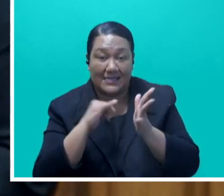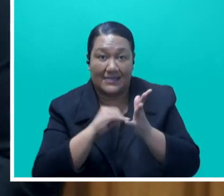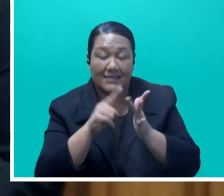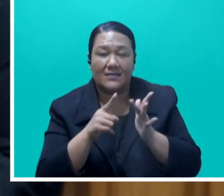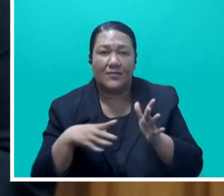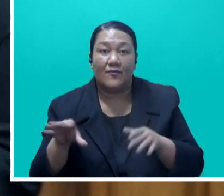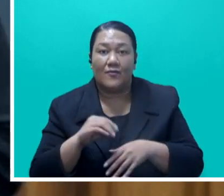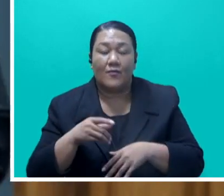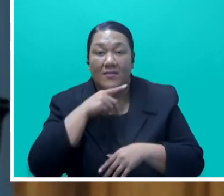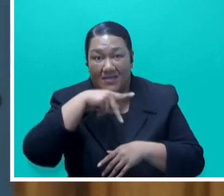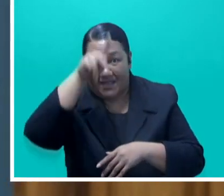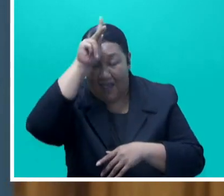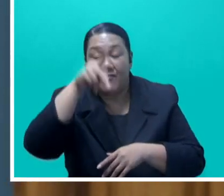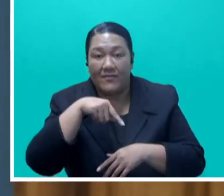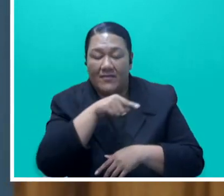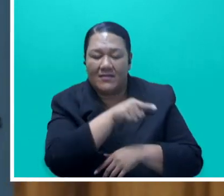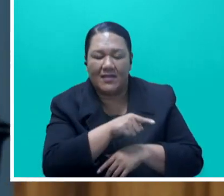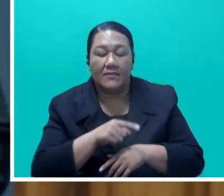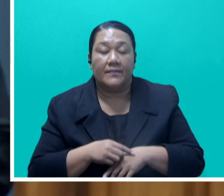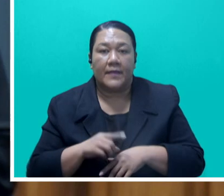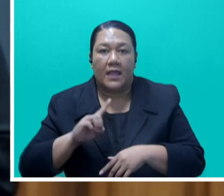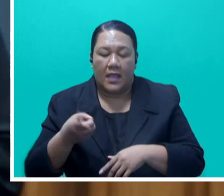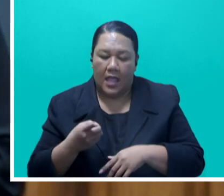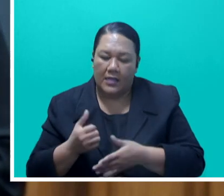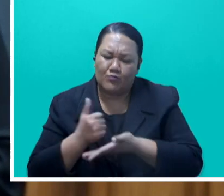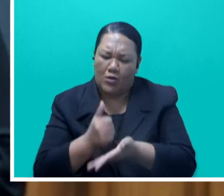political journey right from day one.